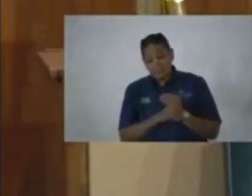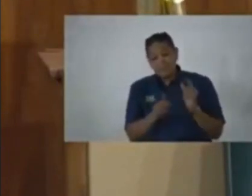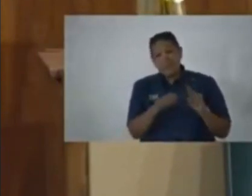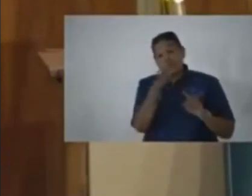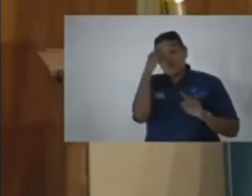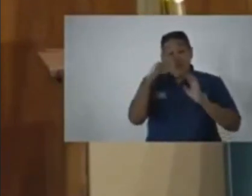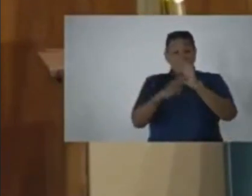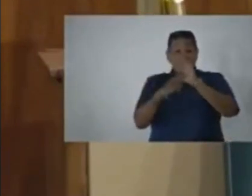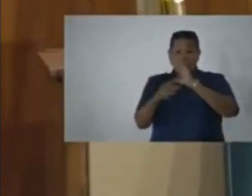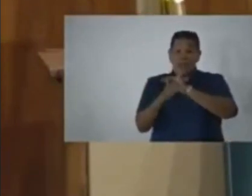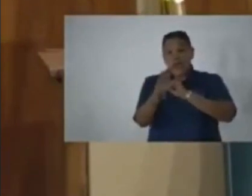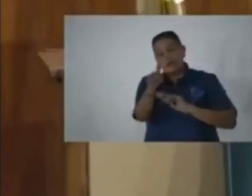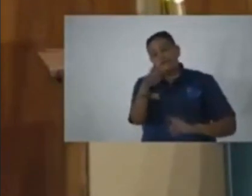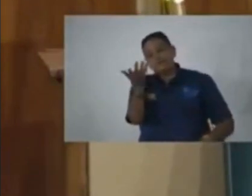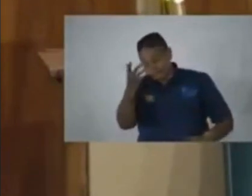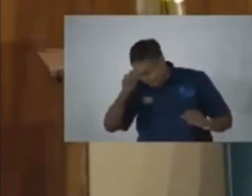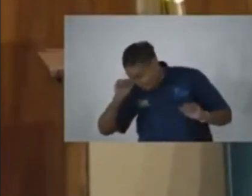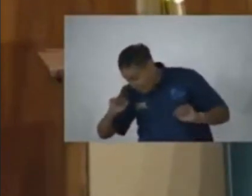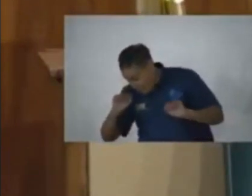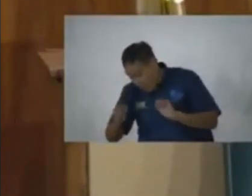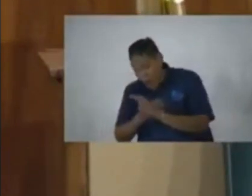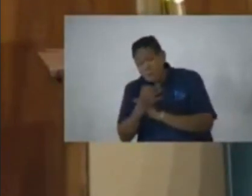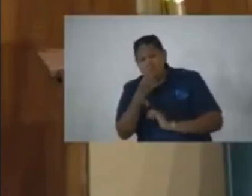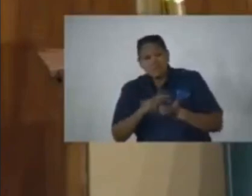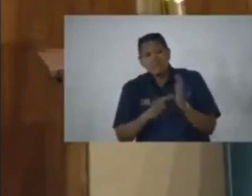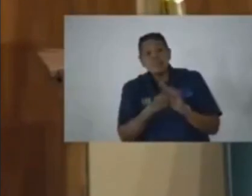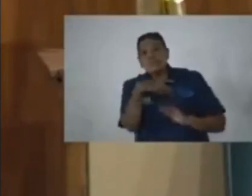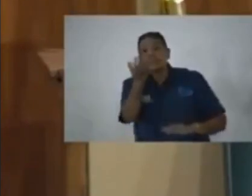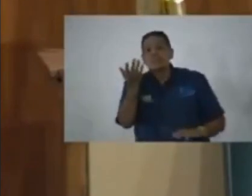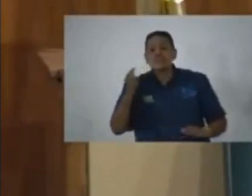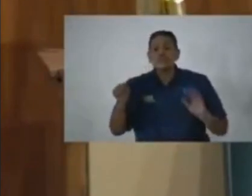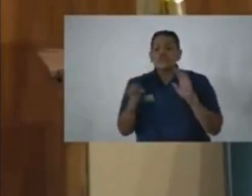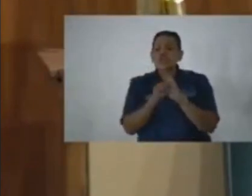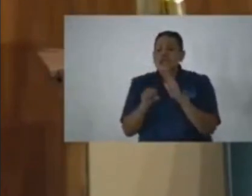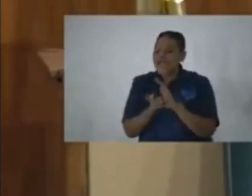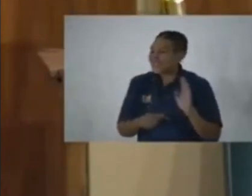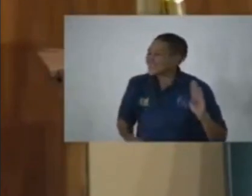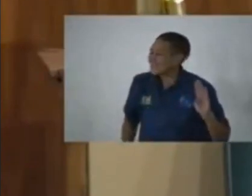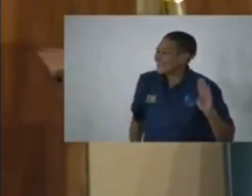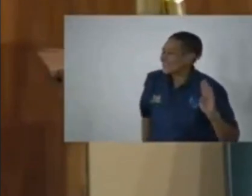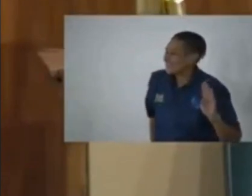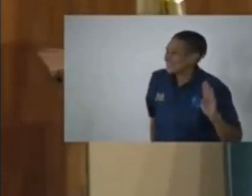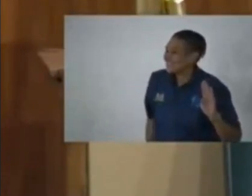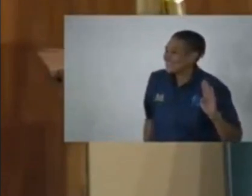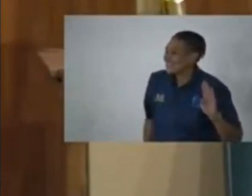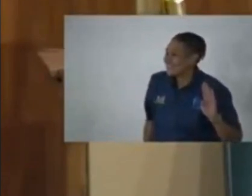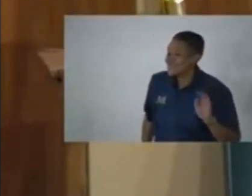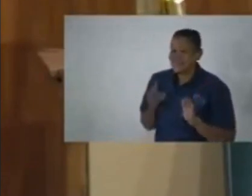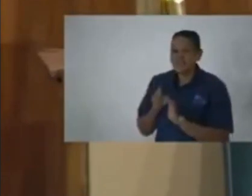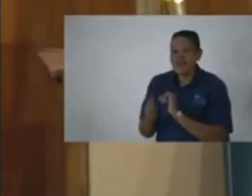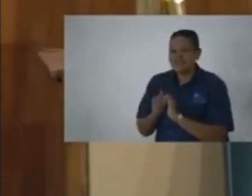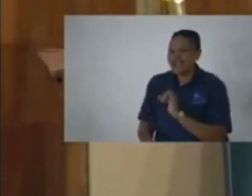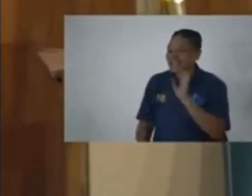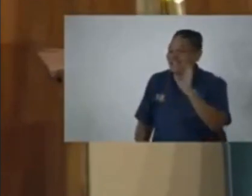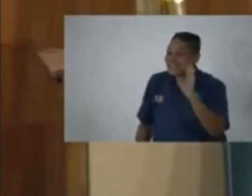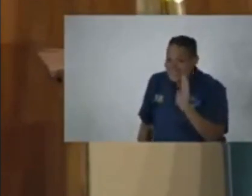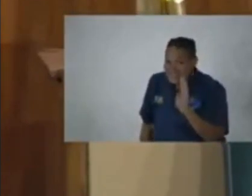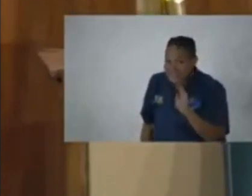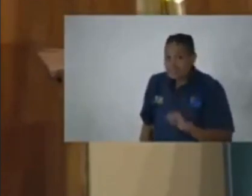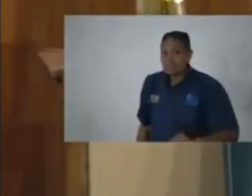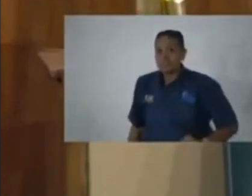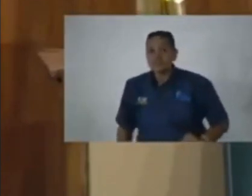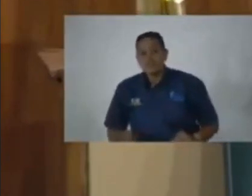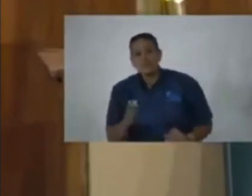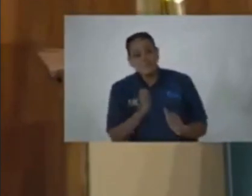For example, could competence be the grades that you are getting, the averages that you are producing? And a teacher